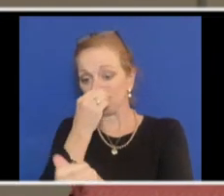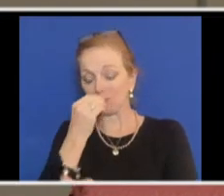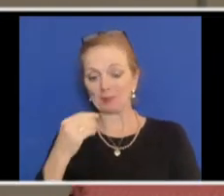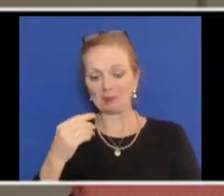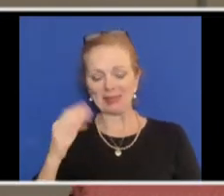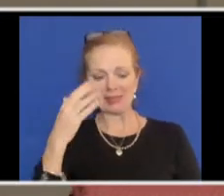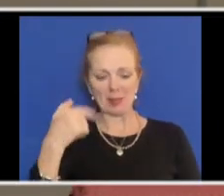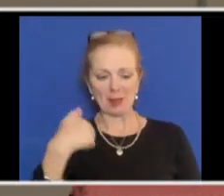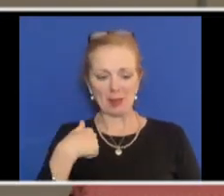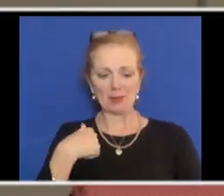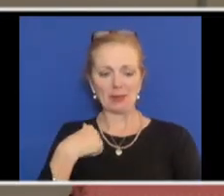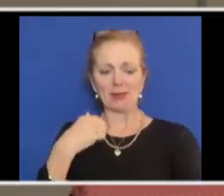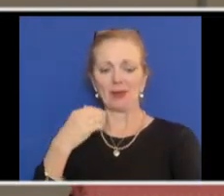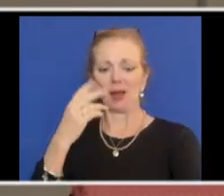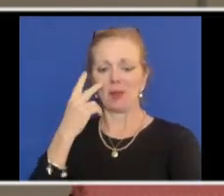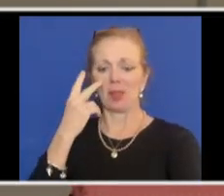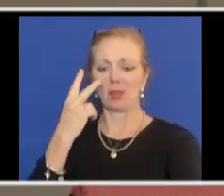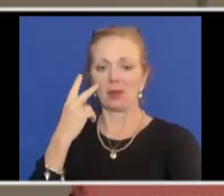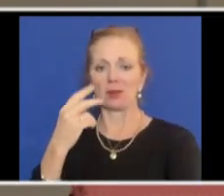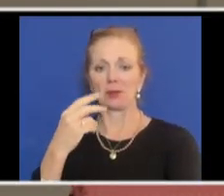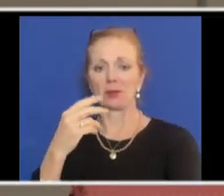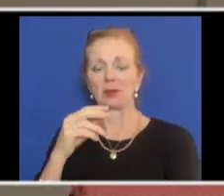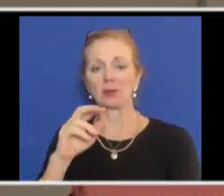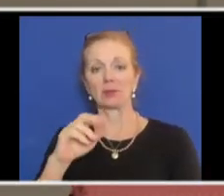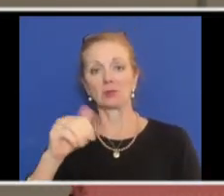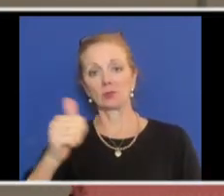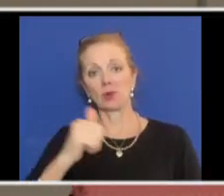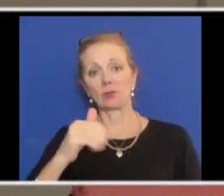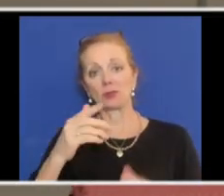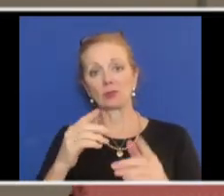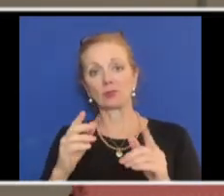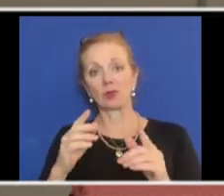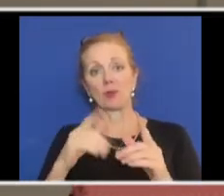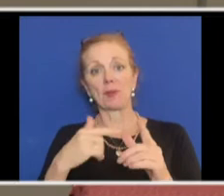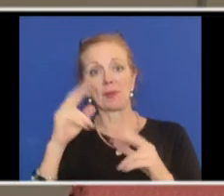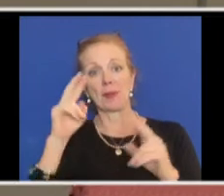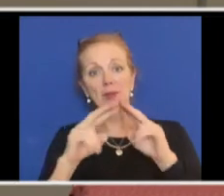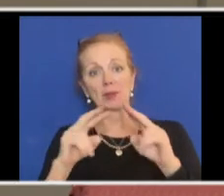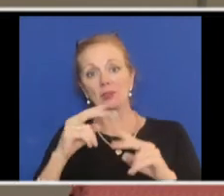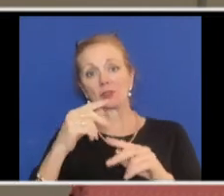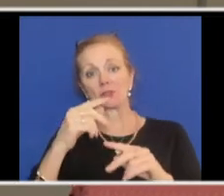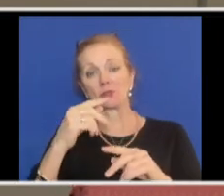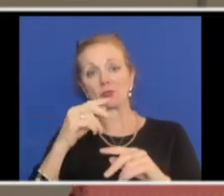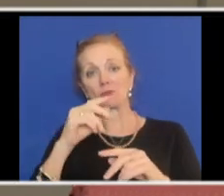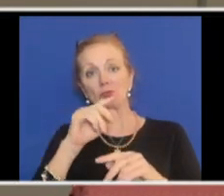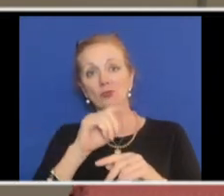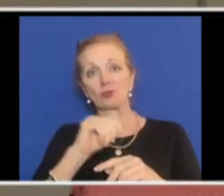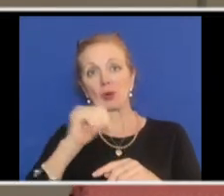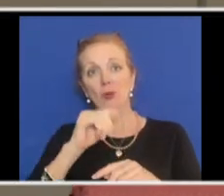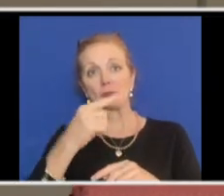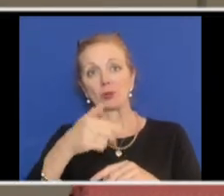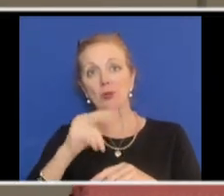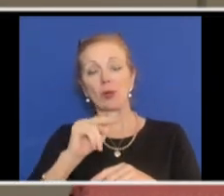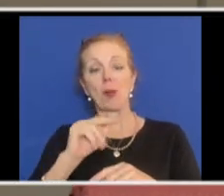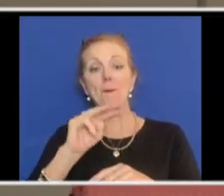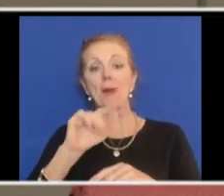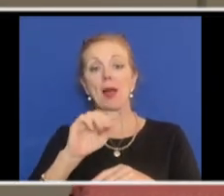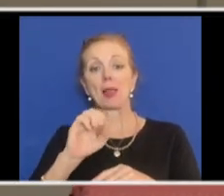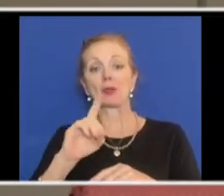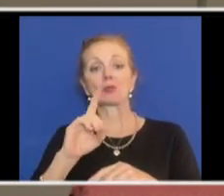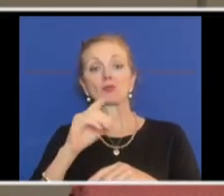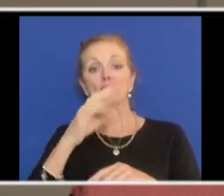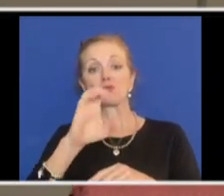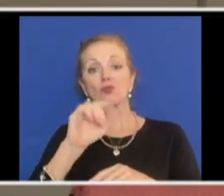if I'm looking at Trump generation I would be looking at trip generation on Mallard Creek not going into